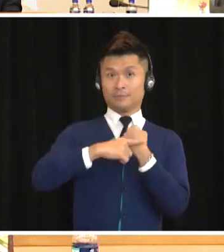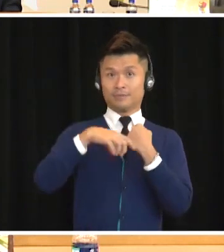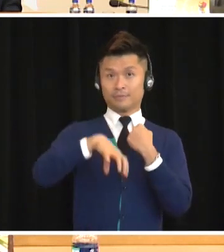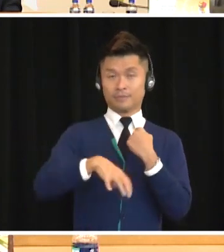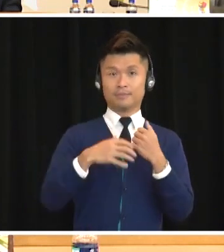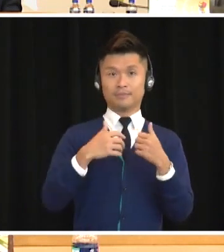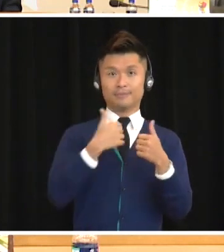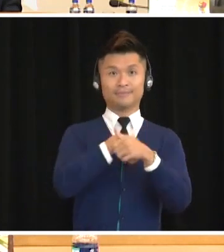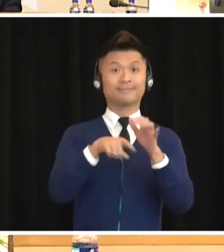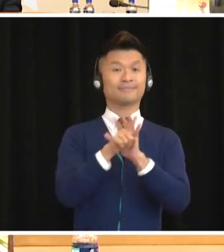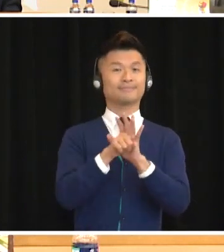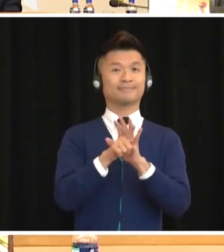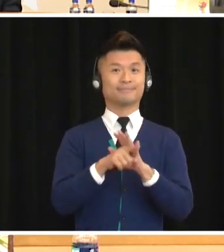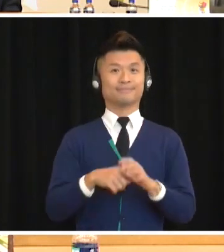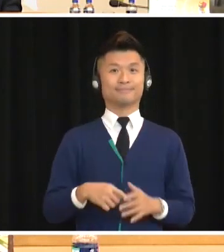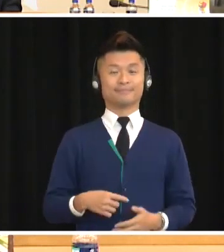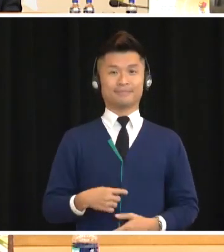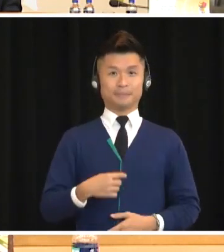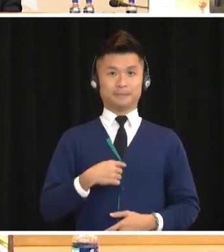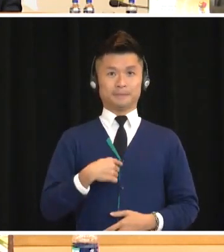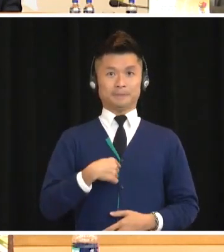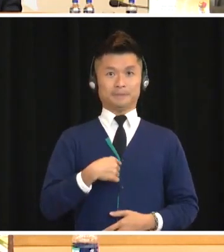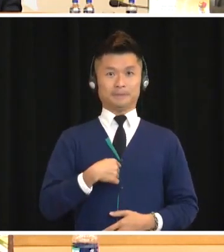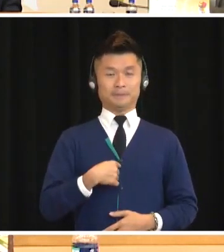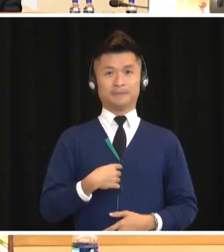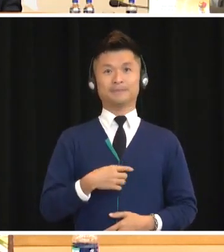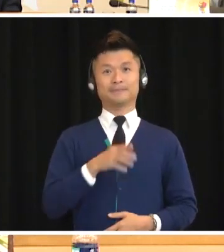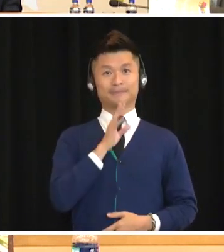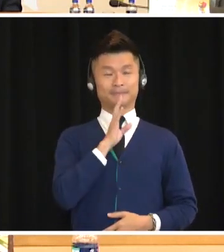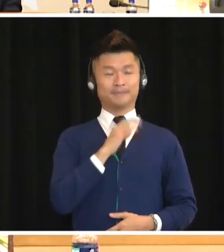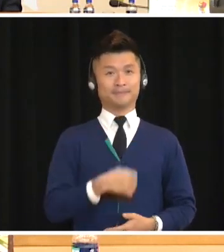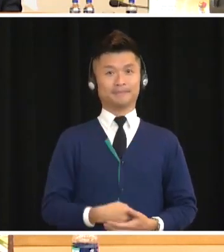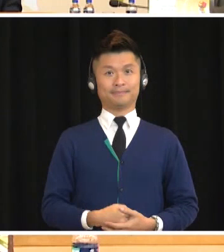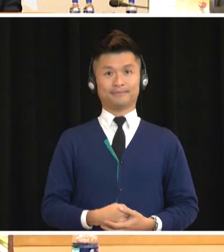I speak on behalf of the Judicial Yuan.